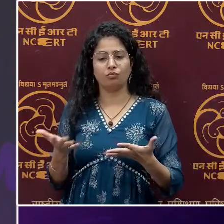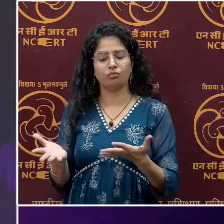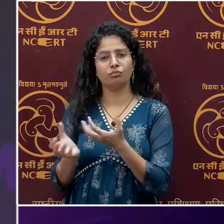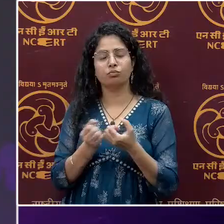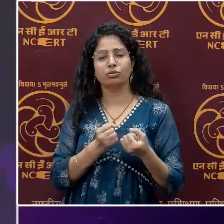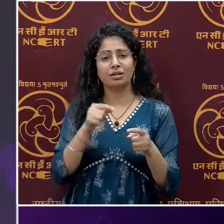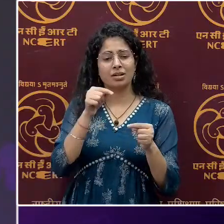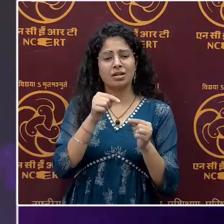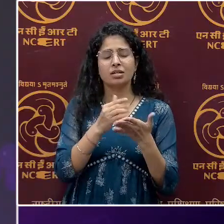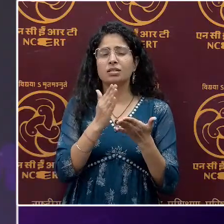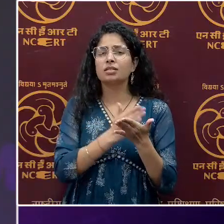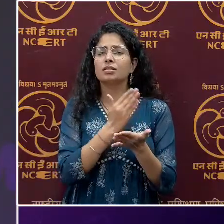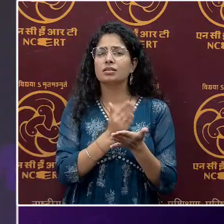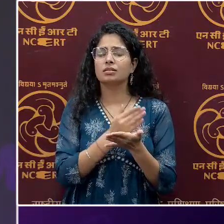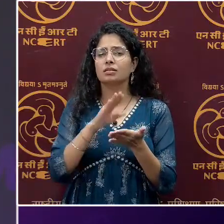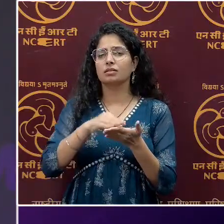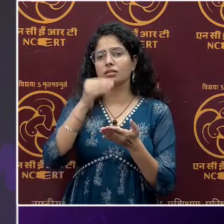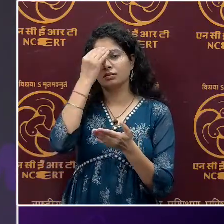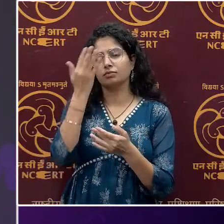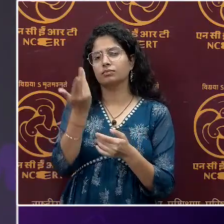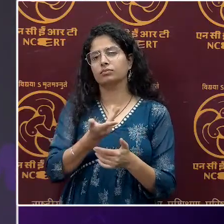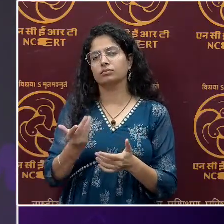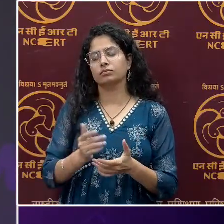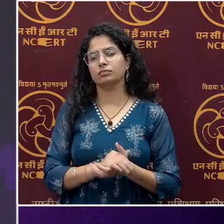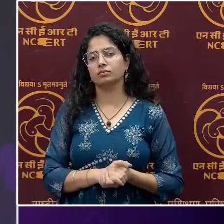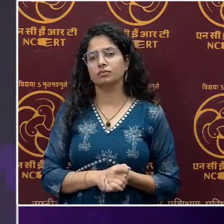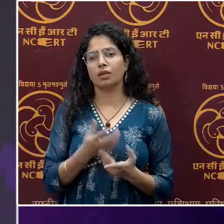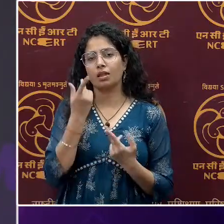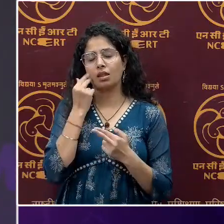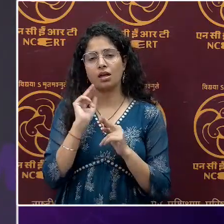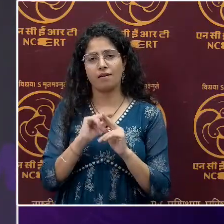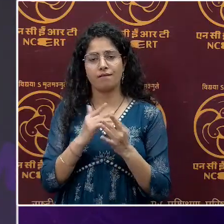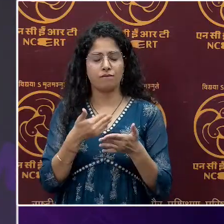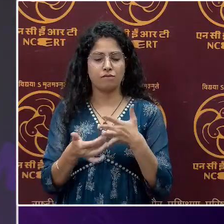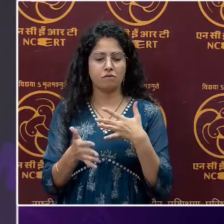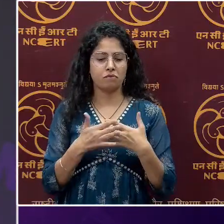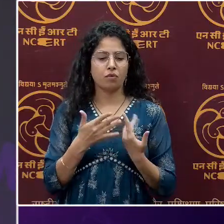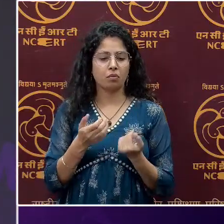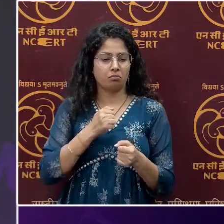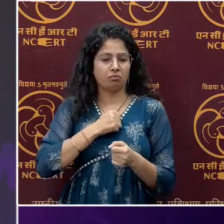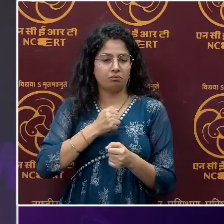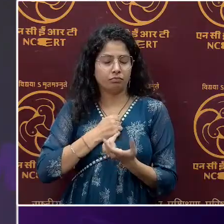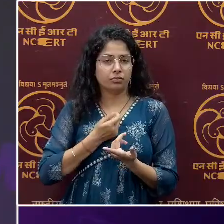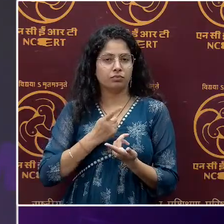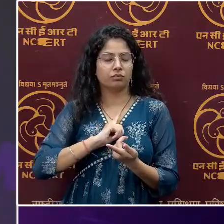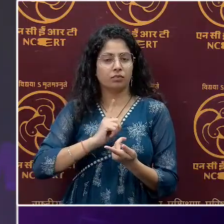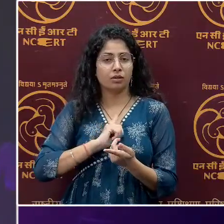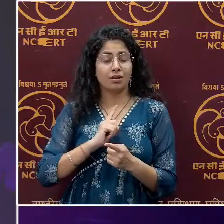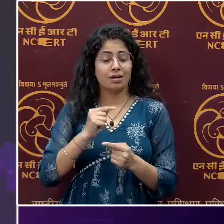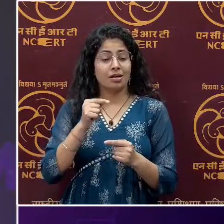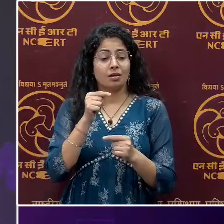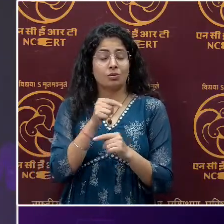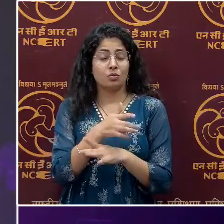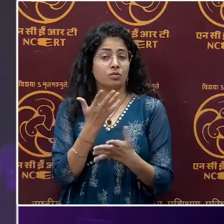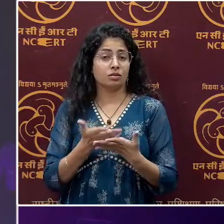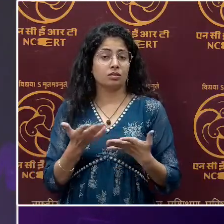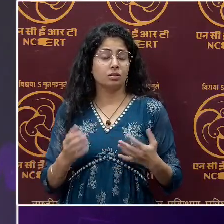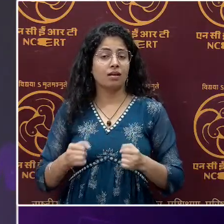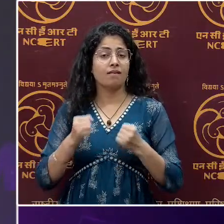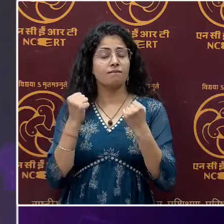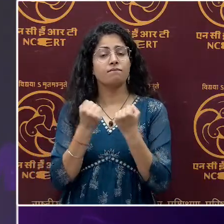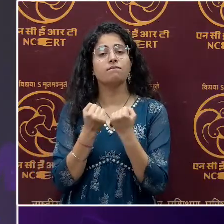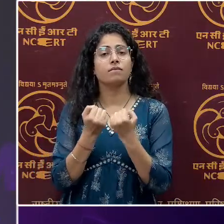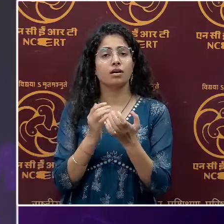this chapter? We are going to learn that if something belongs to us, we should fight for that, and